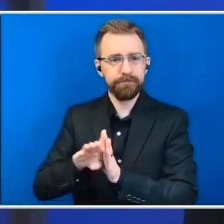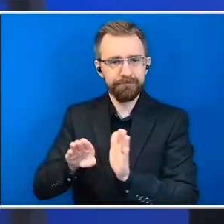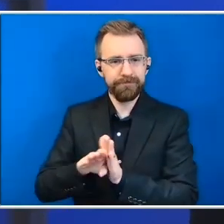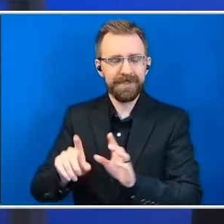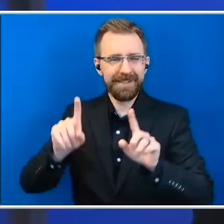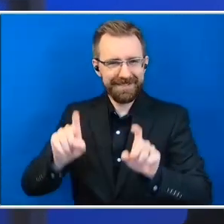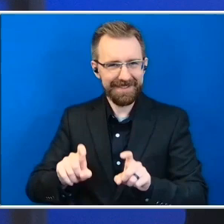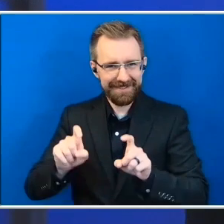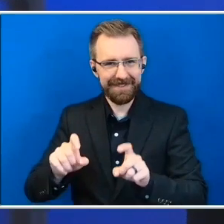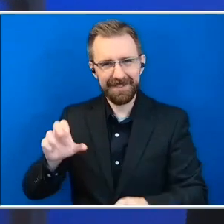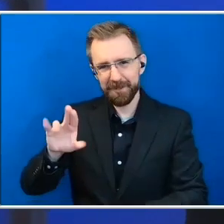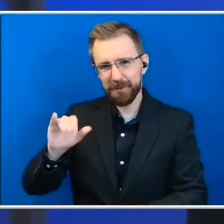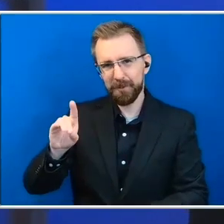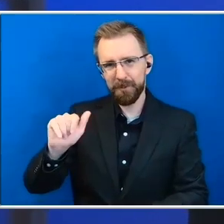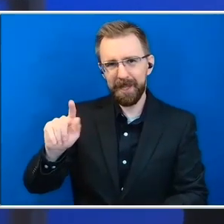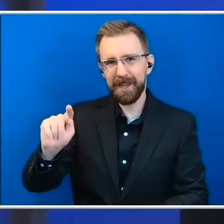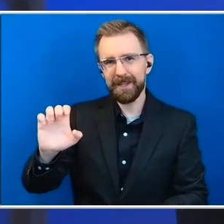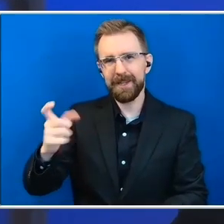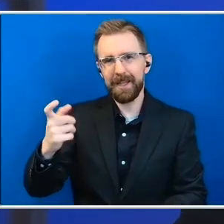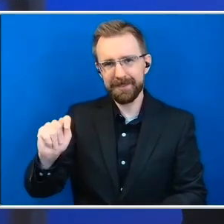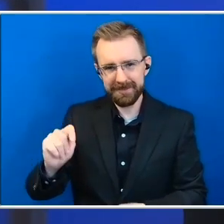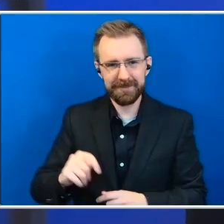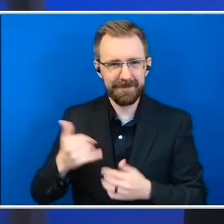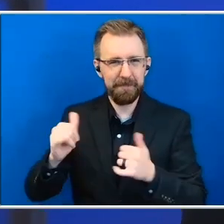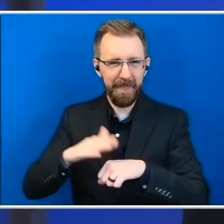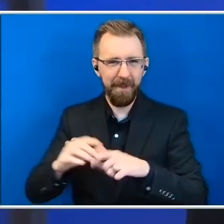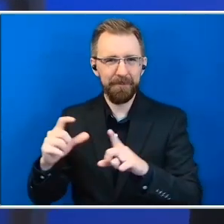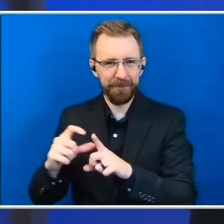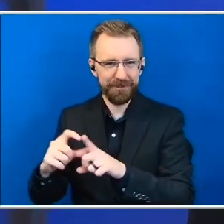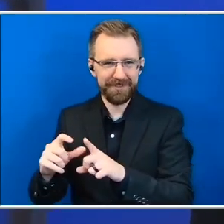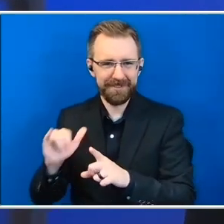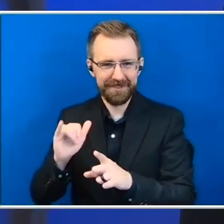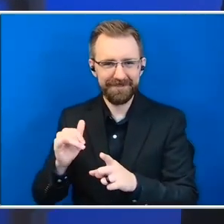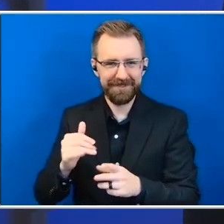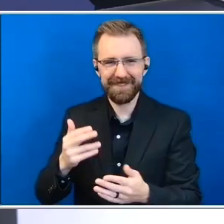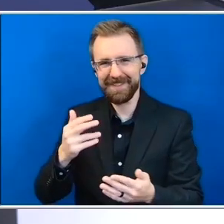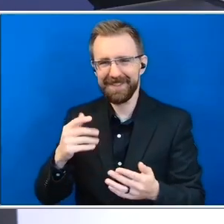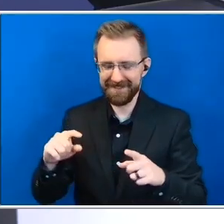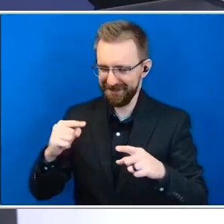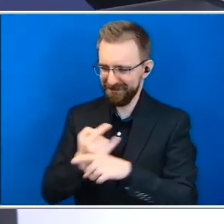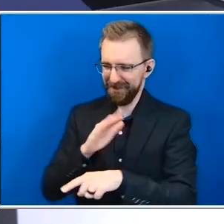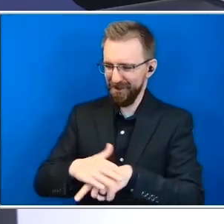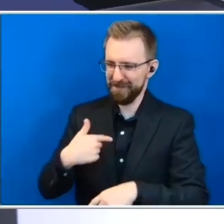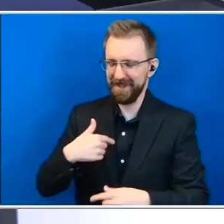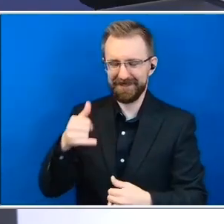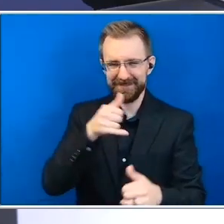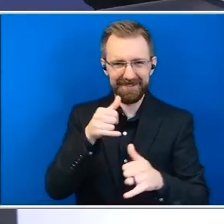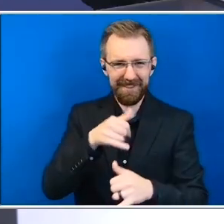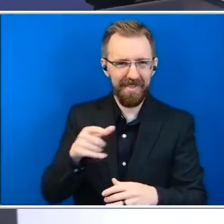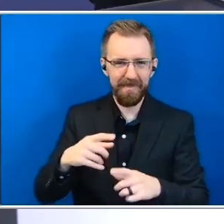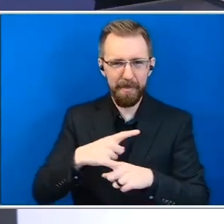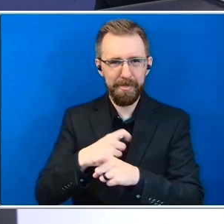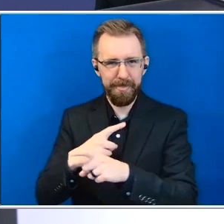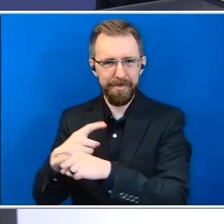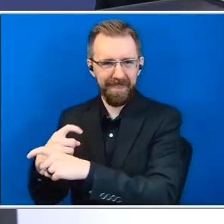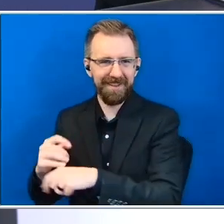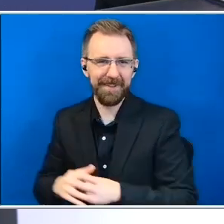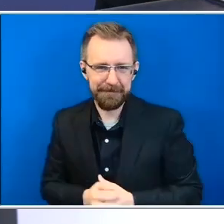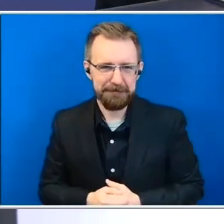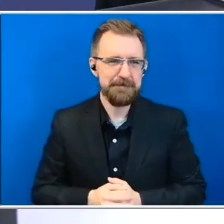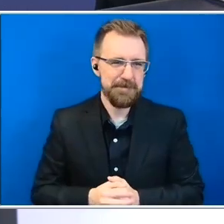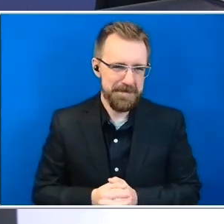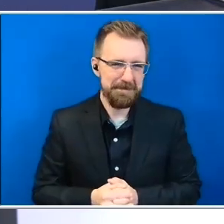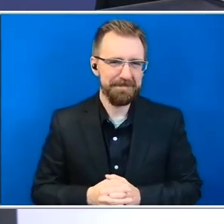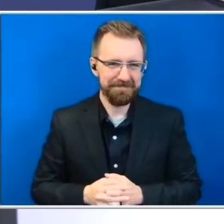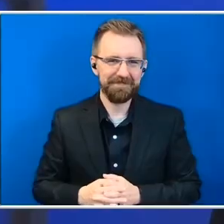Quitatext. Let's play on words is playing tricks on me. Okay, things supposed to be bad. And